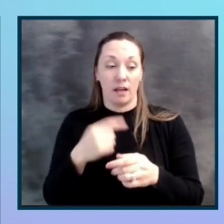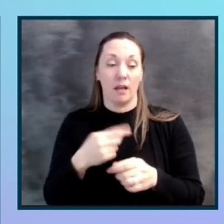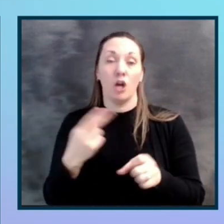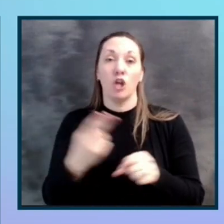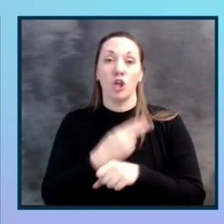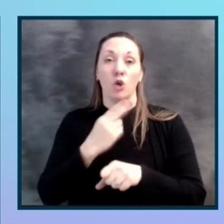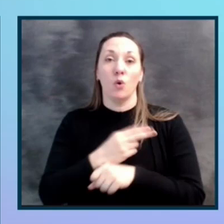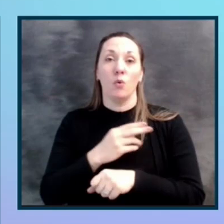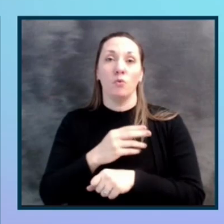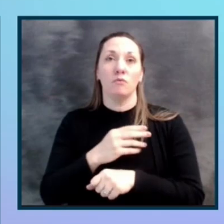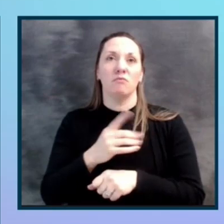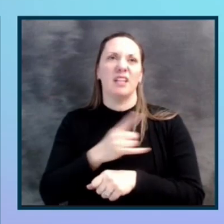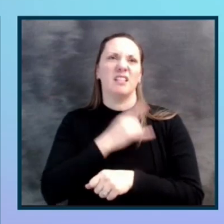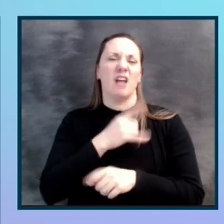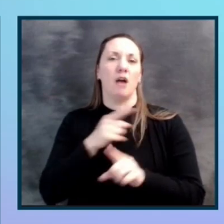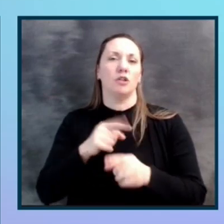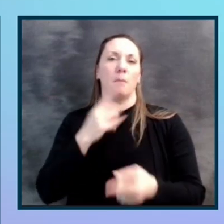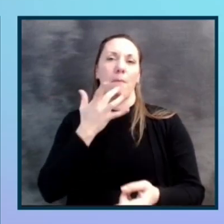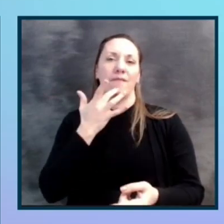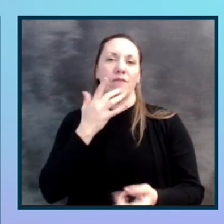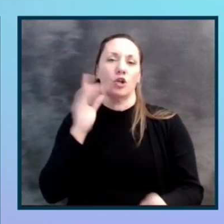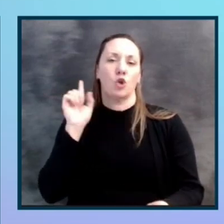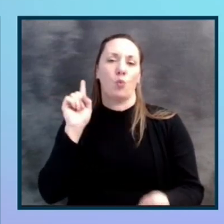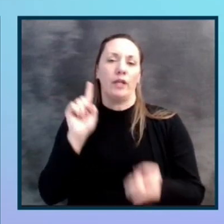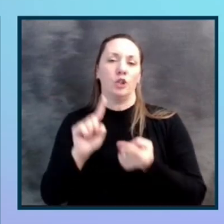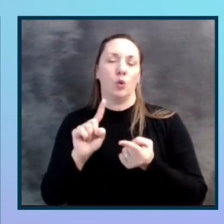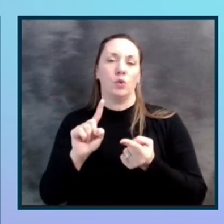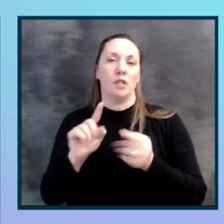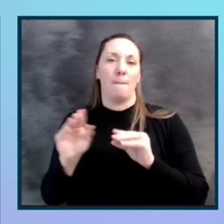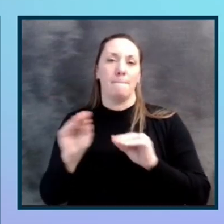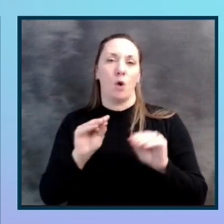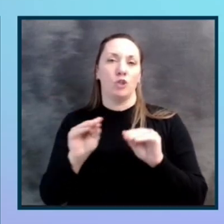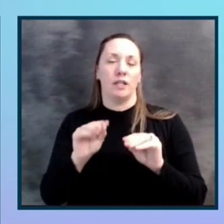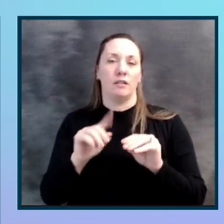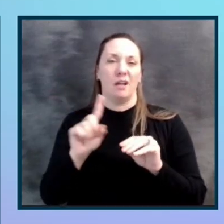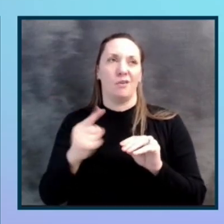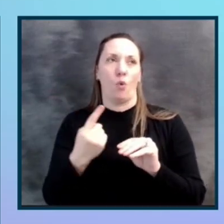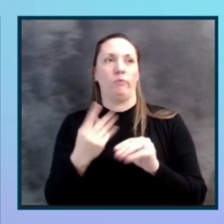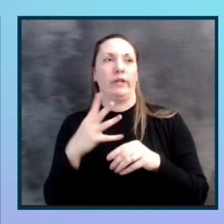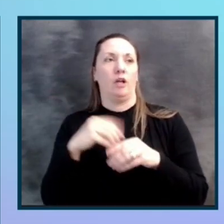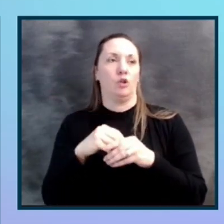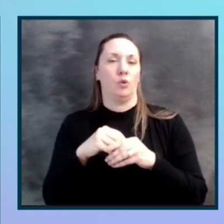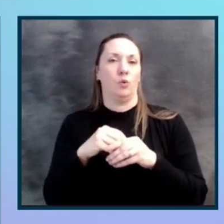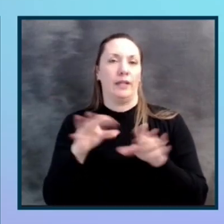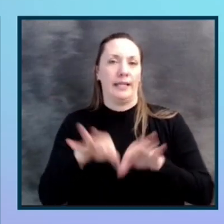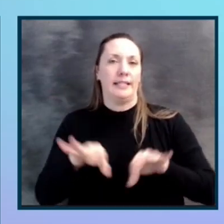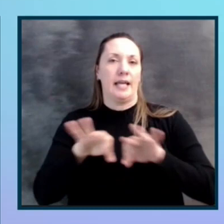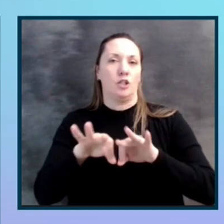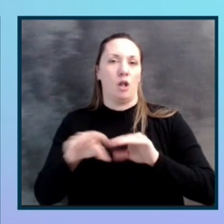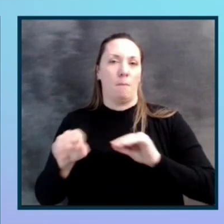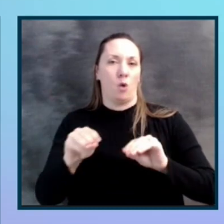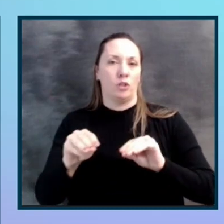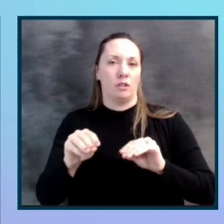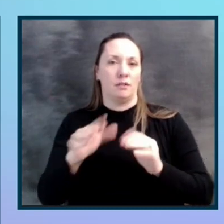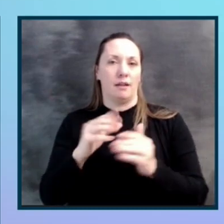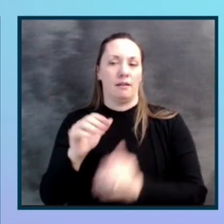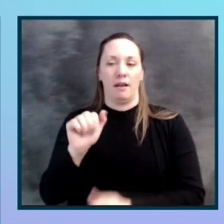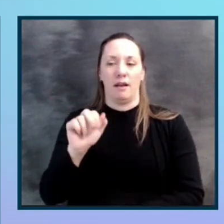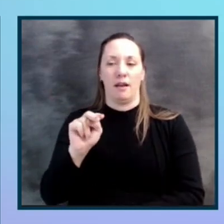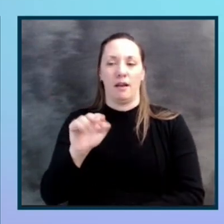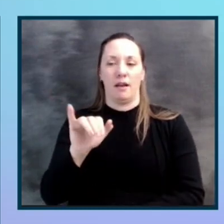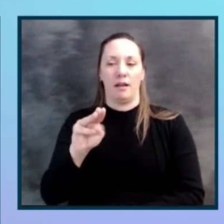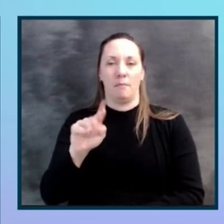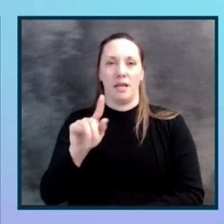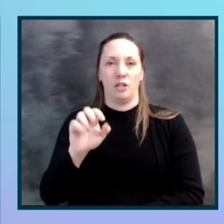style sheet prefers reduced motion and only include essential motions and animations